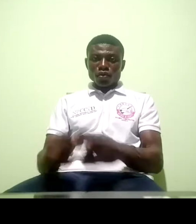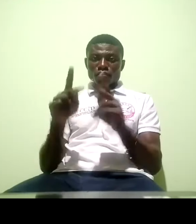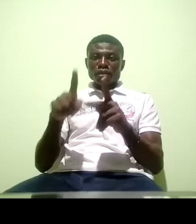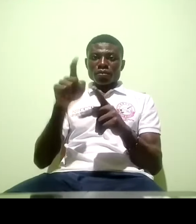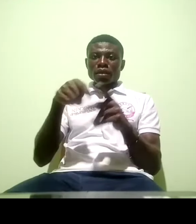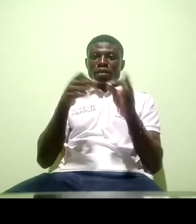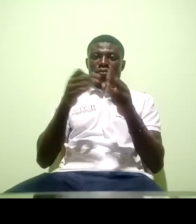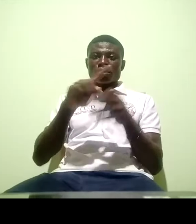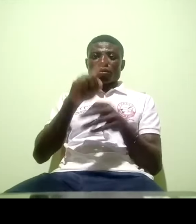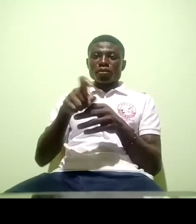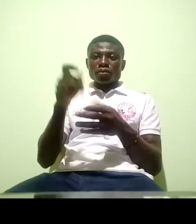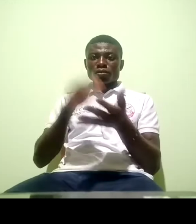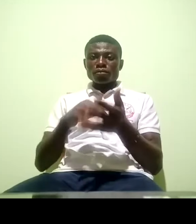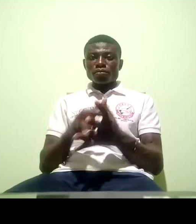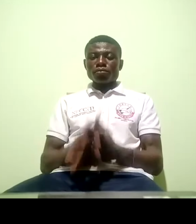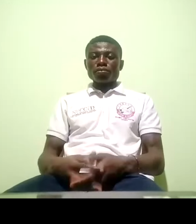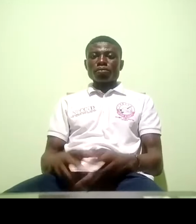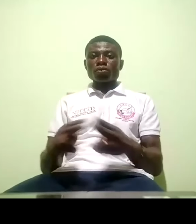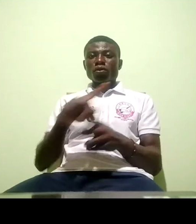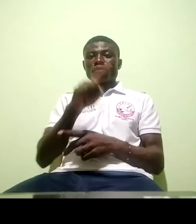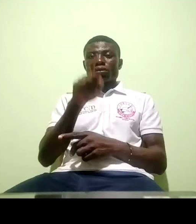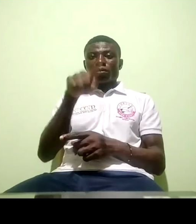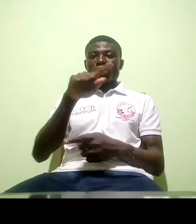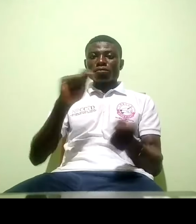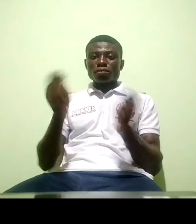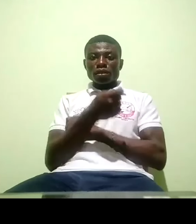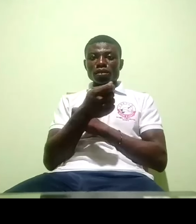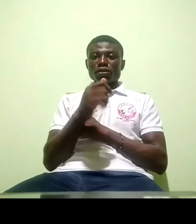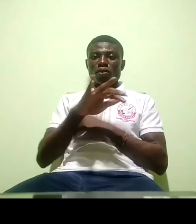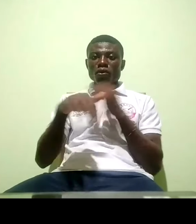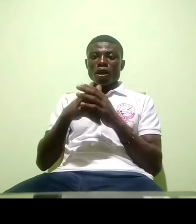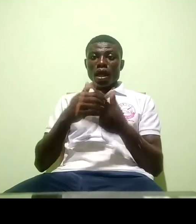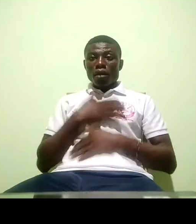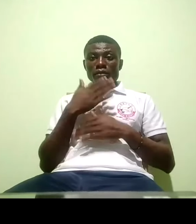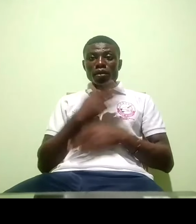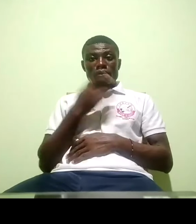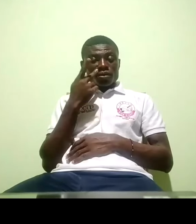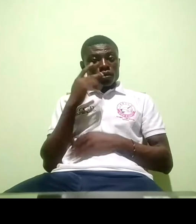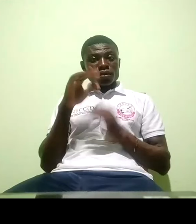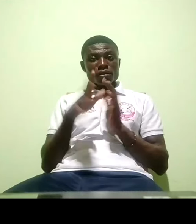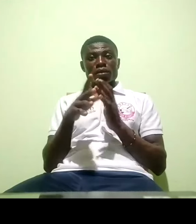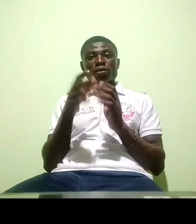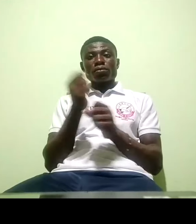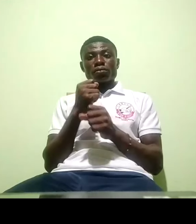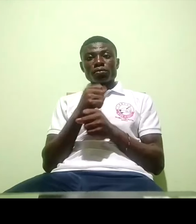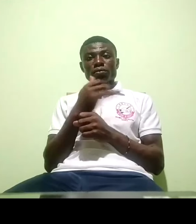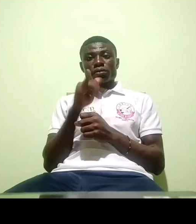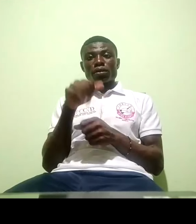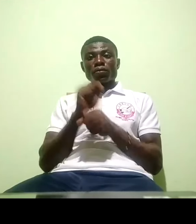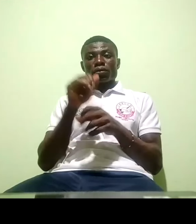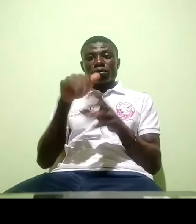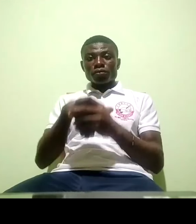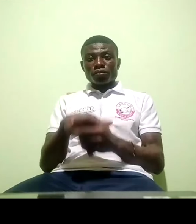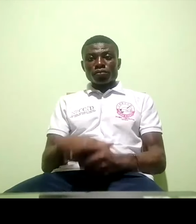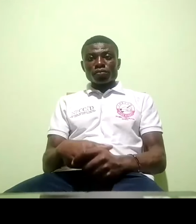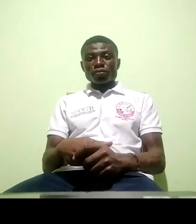If you can rephrase that question, we'll be happy to throw some insight on that if it's